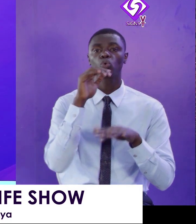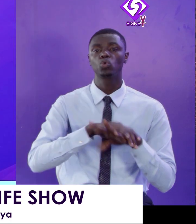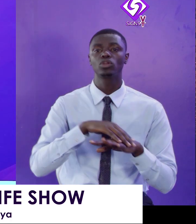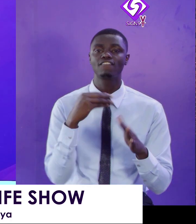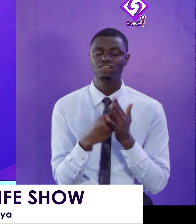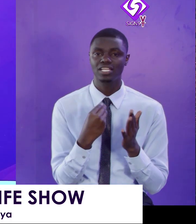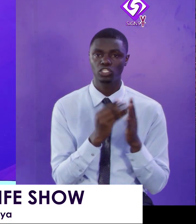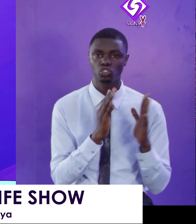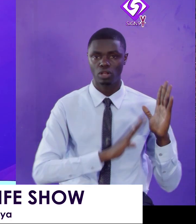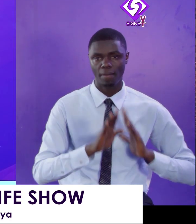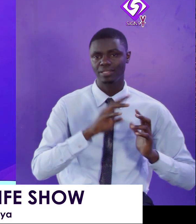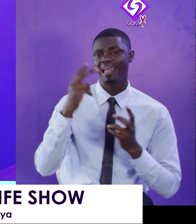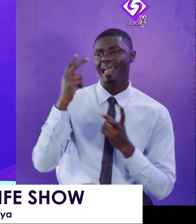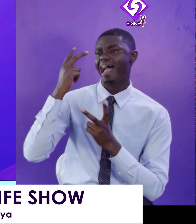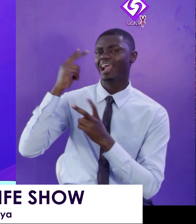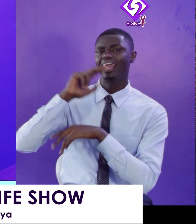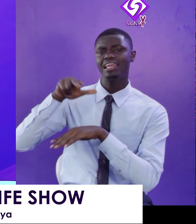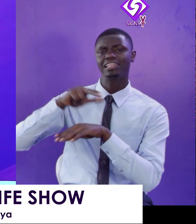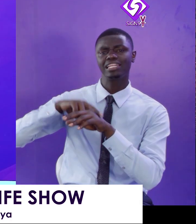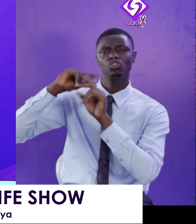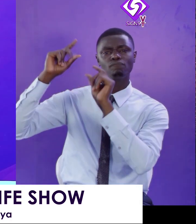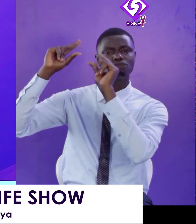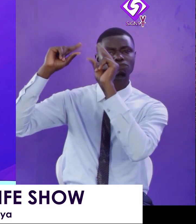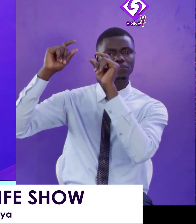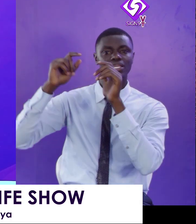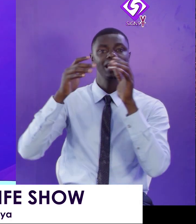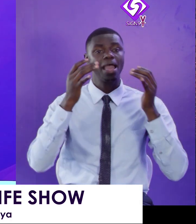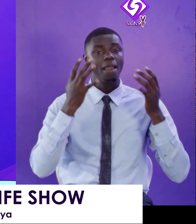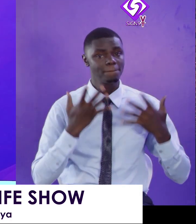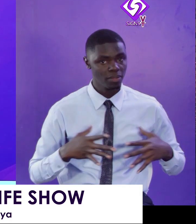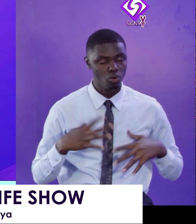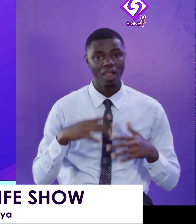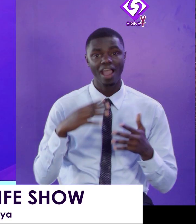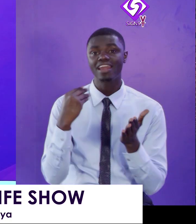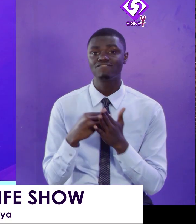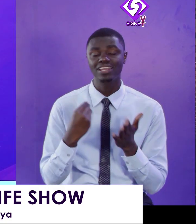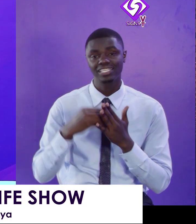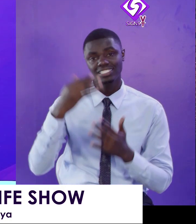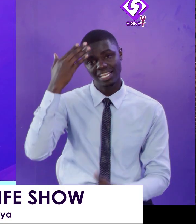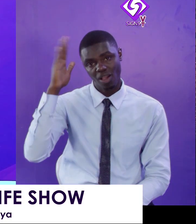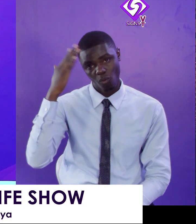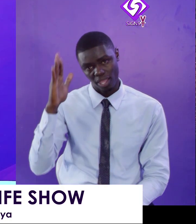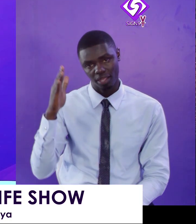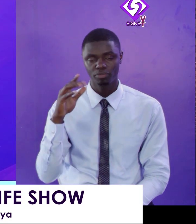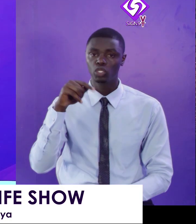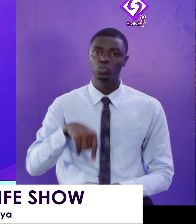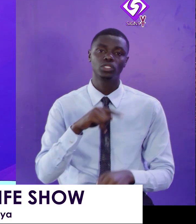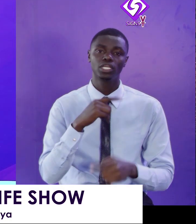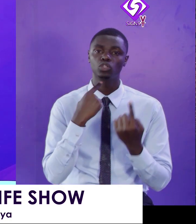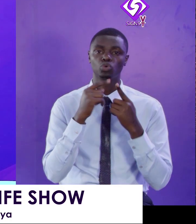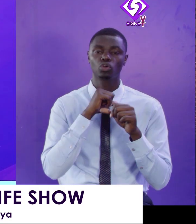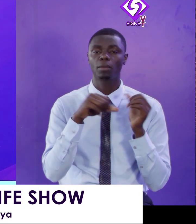that have grown. Individuals are financially enlightened. And today, even as we talk about financial